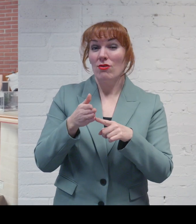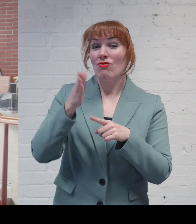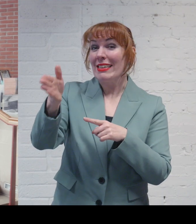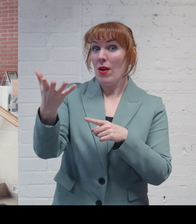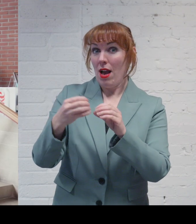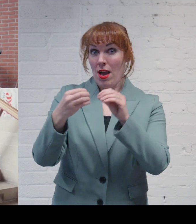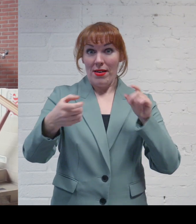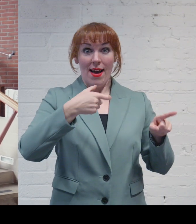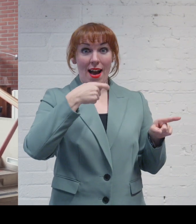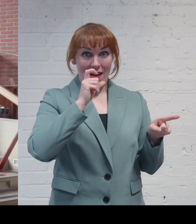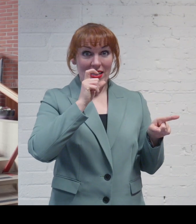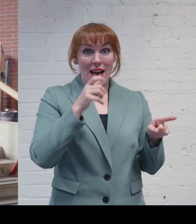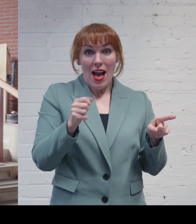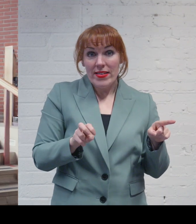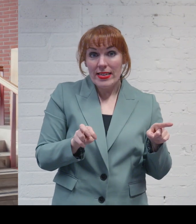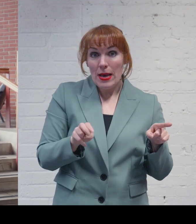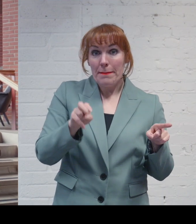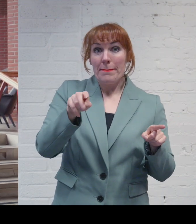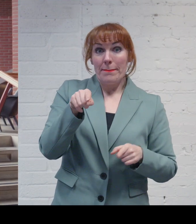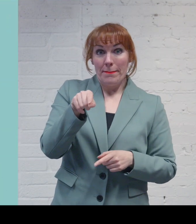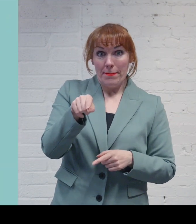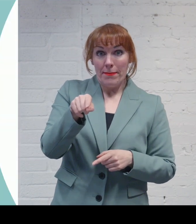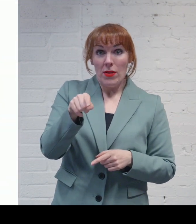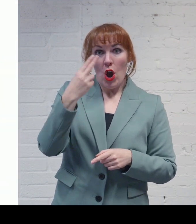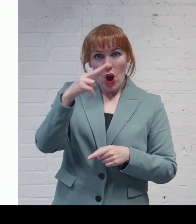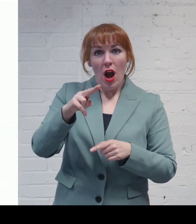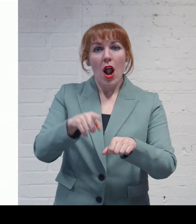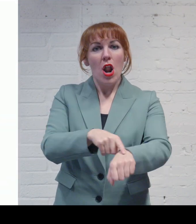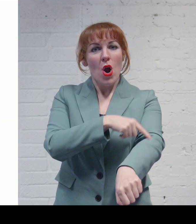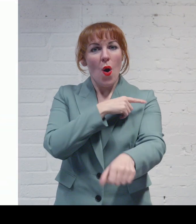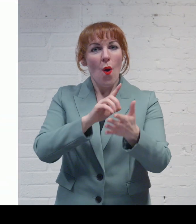Directly opposite the cafe bar area is the steps leading up to the long hall.